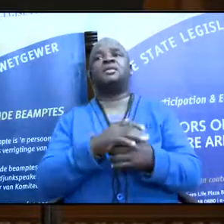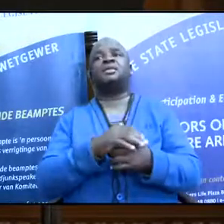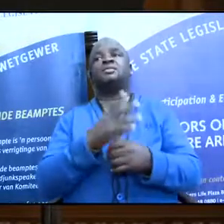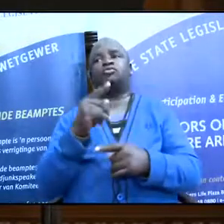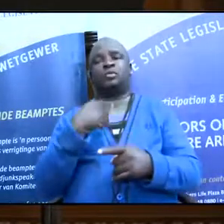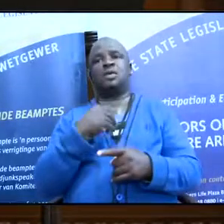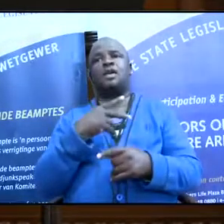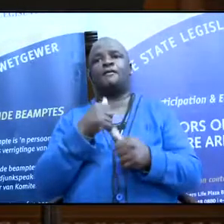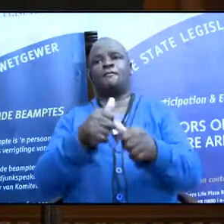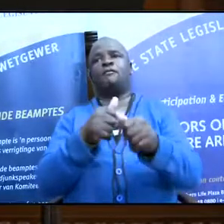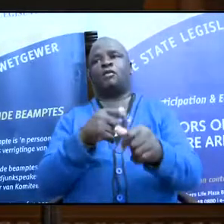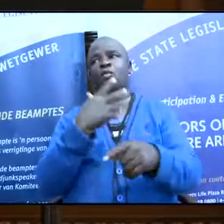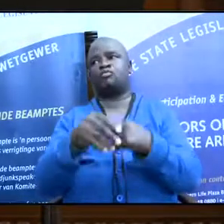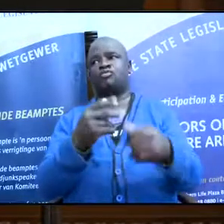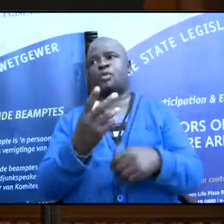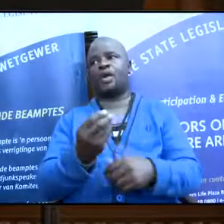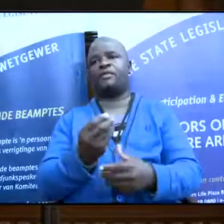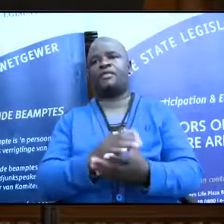ahead